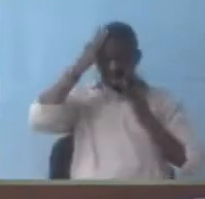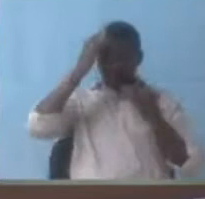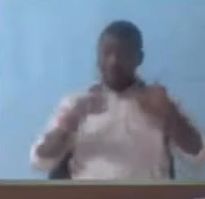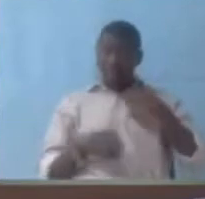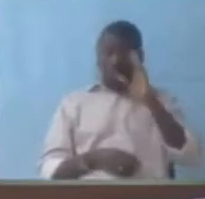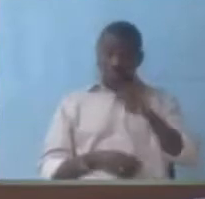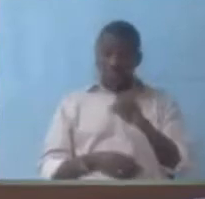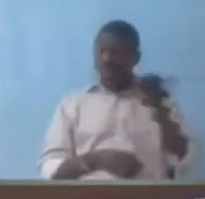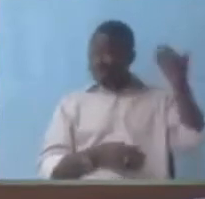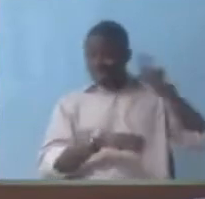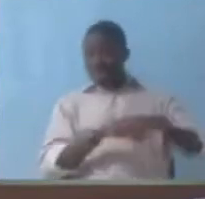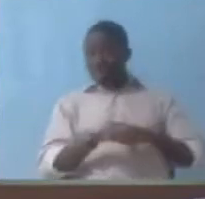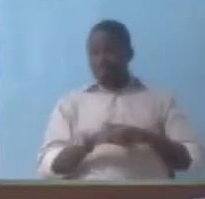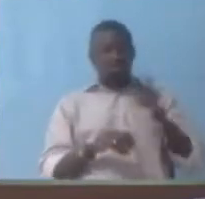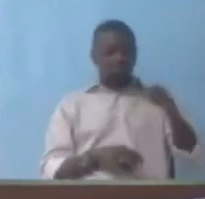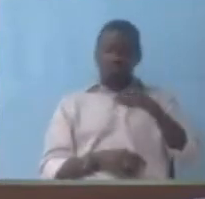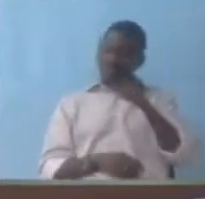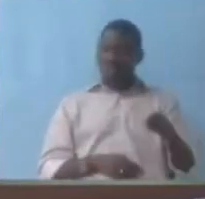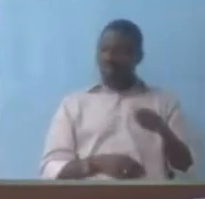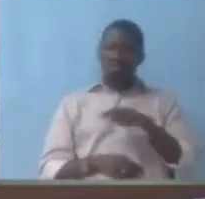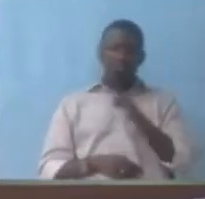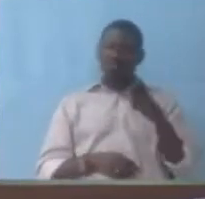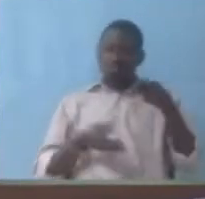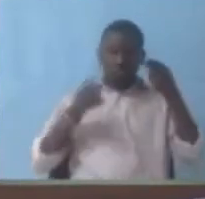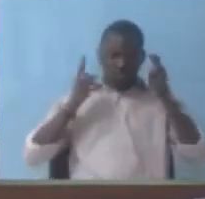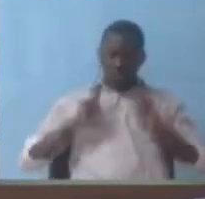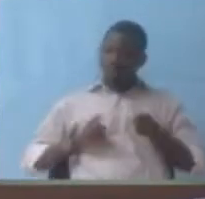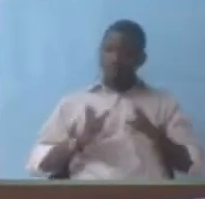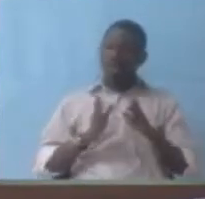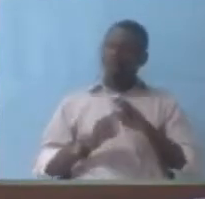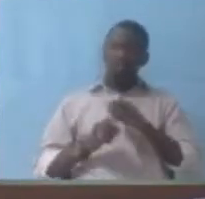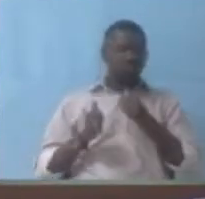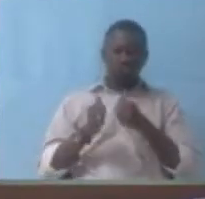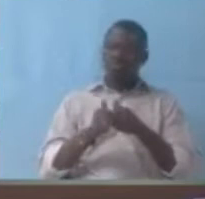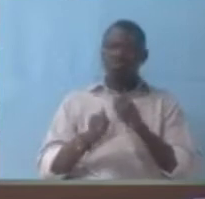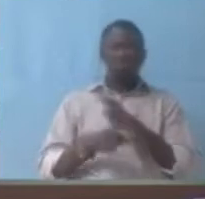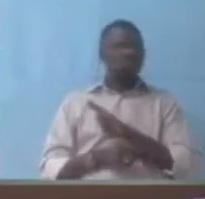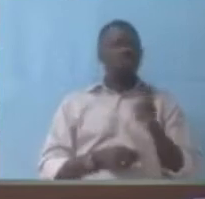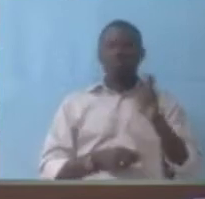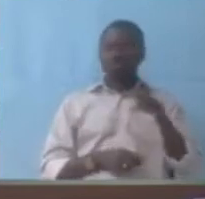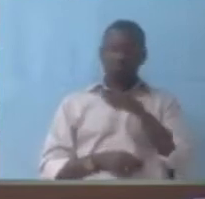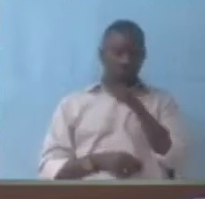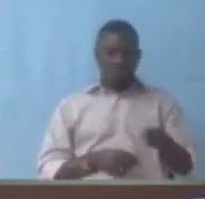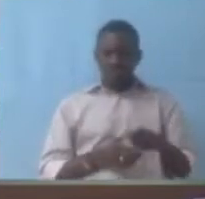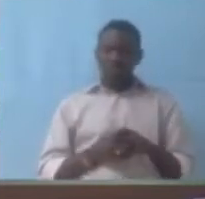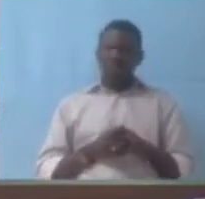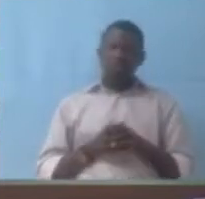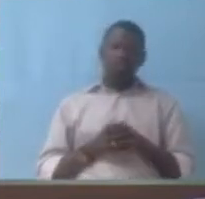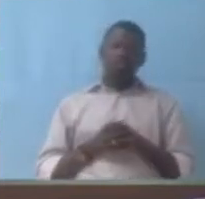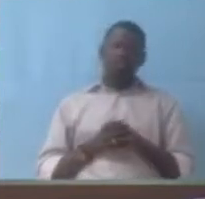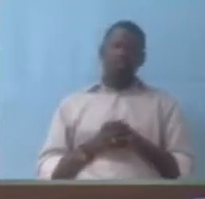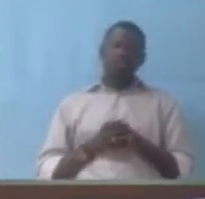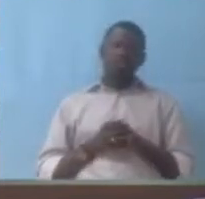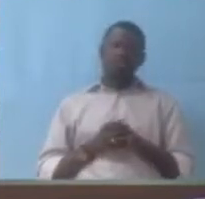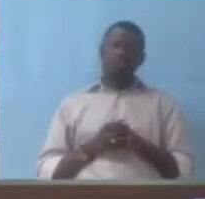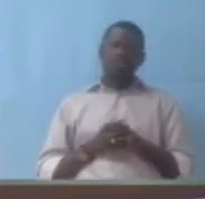be lawful. Amanke luati kat wotembo sojarol ye ko kundinke wotakeno la luwa la siloti ye membe tamande anin luwa manta.